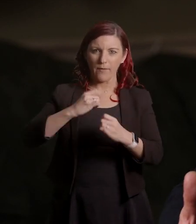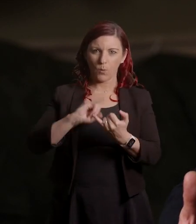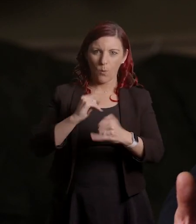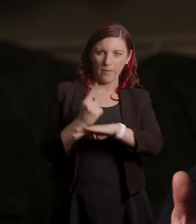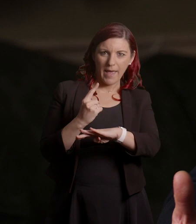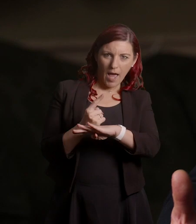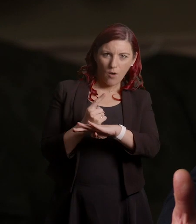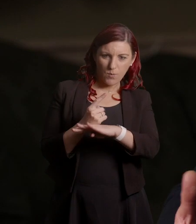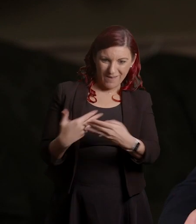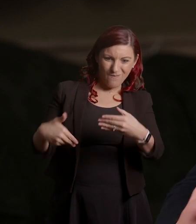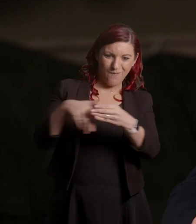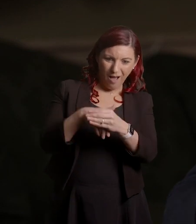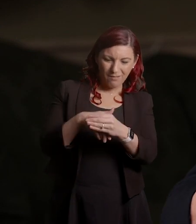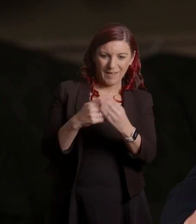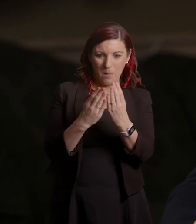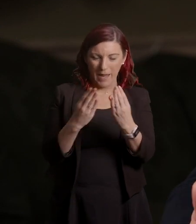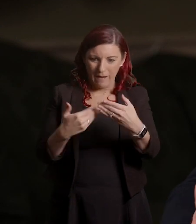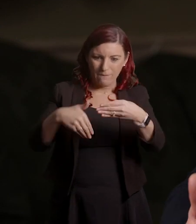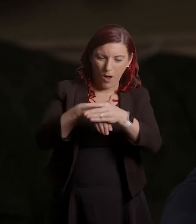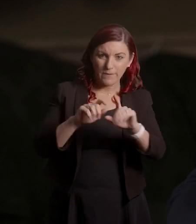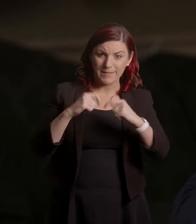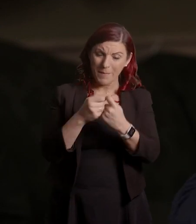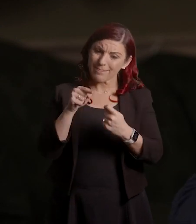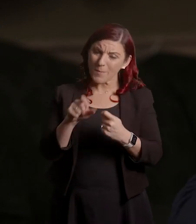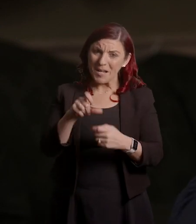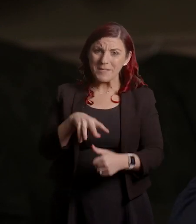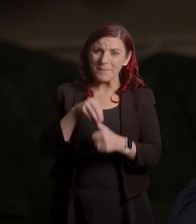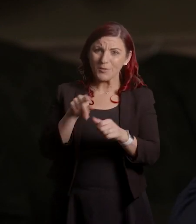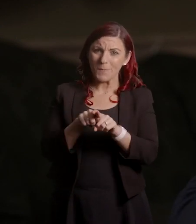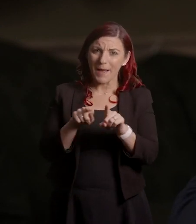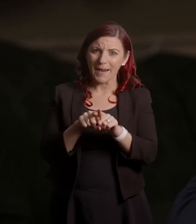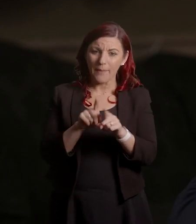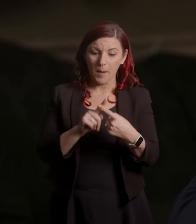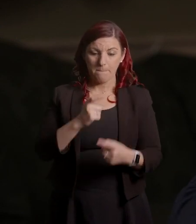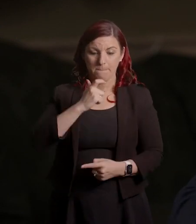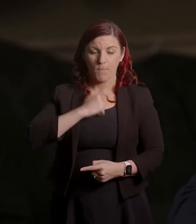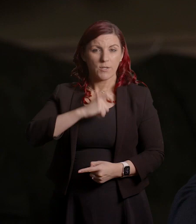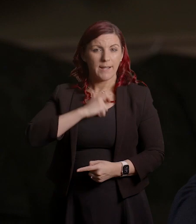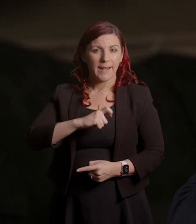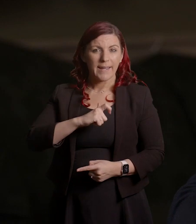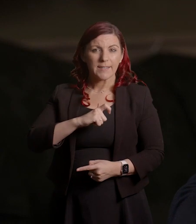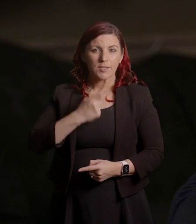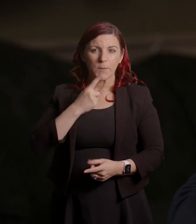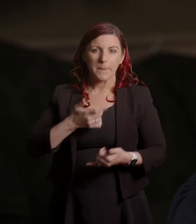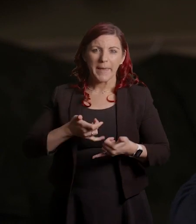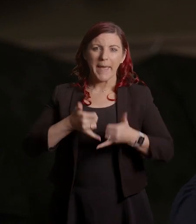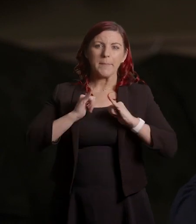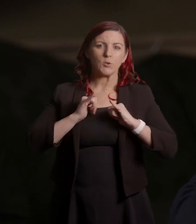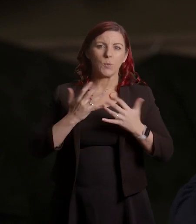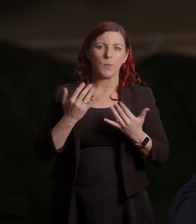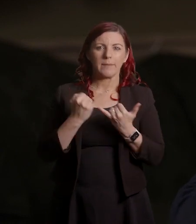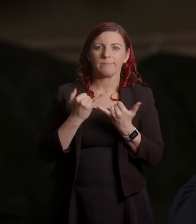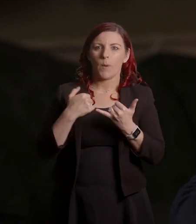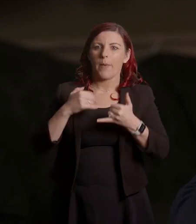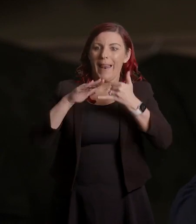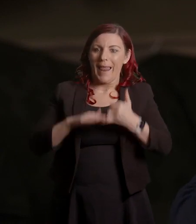was there, you know, had contributed. So that was special. And then on a personal note, just to be able